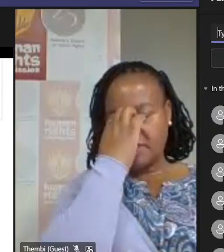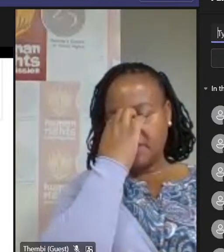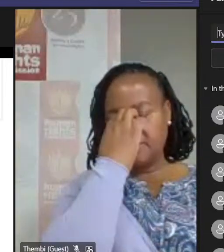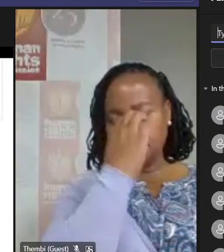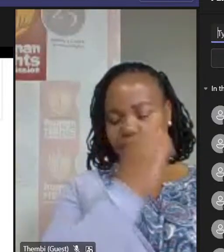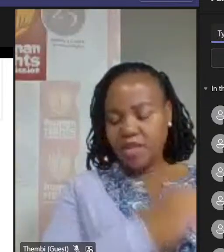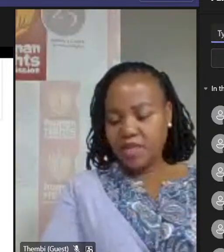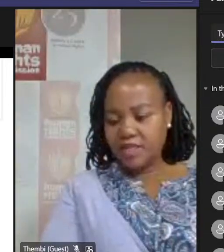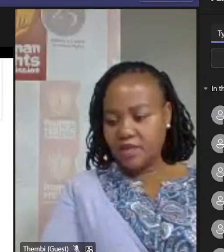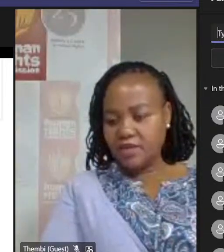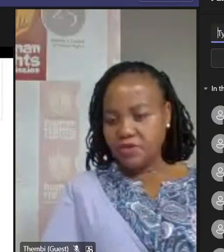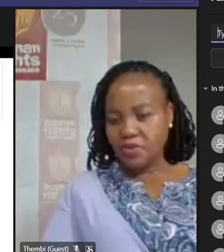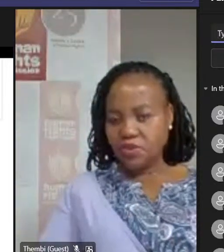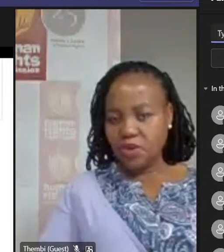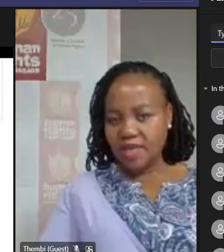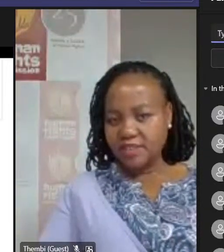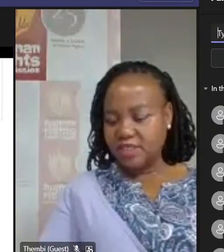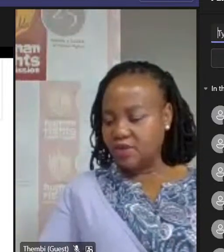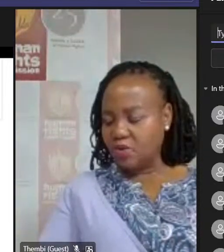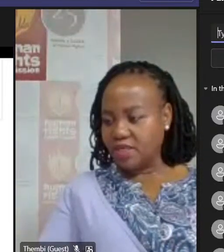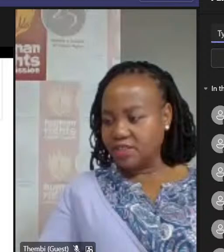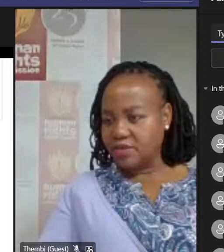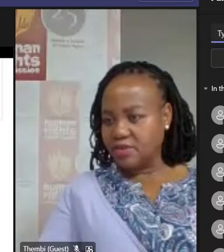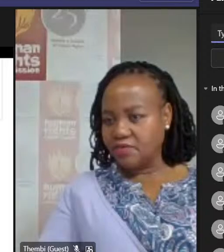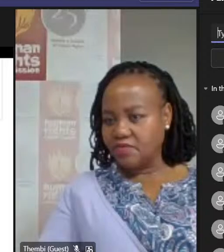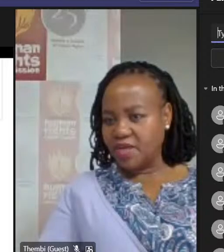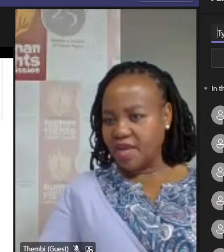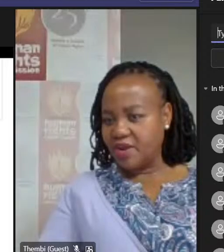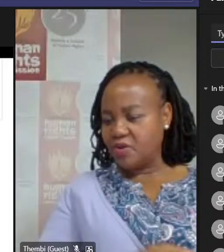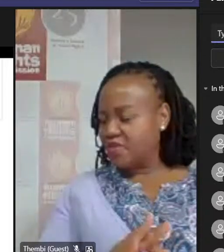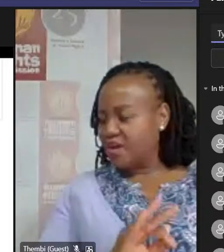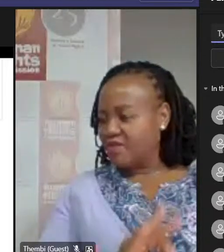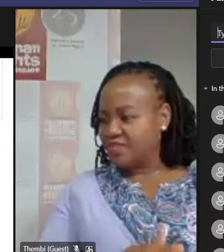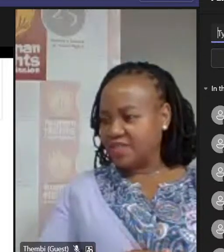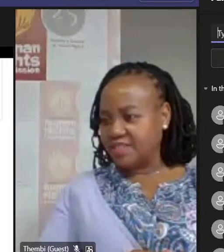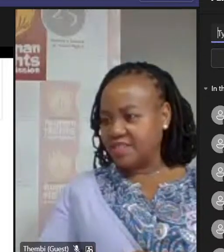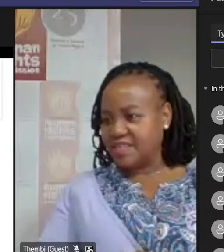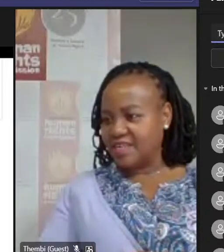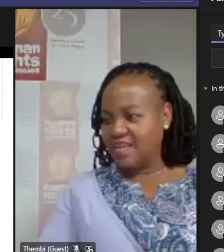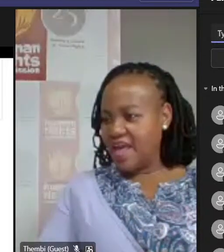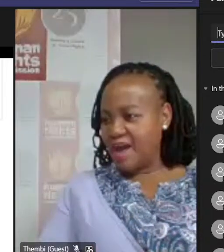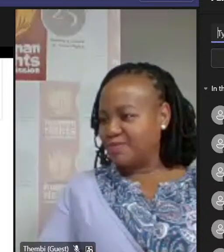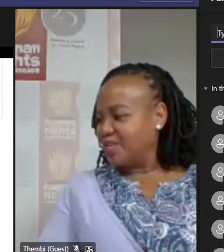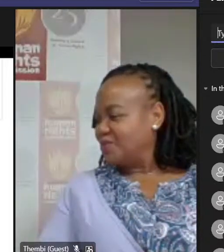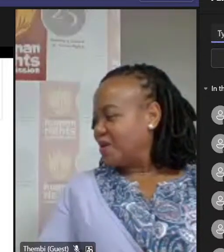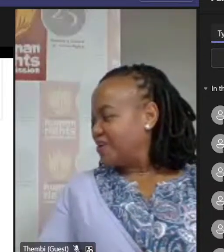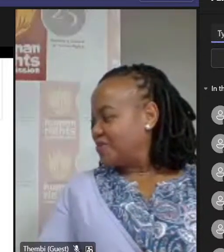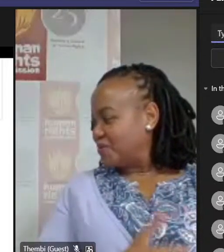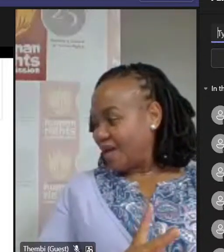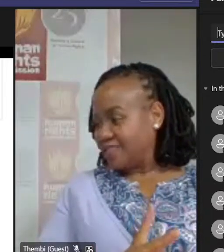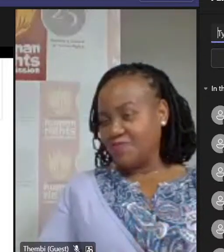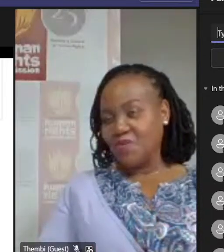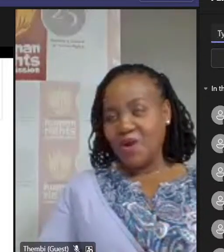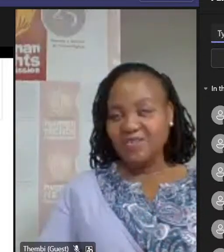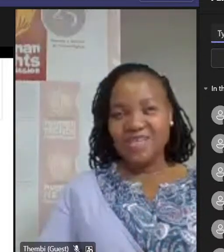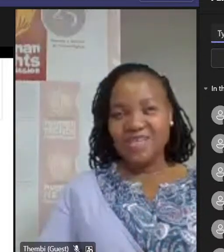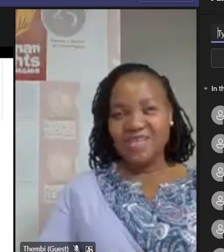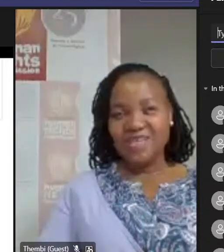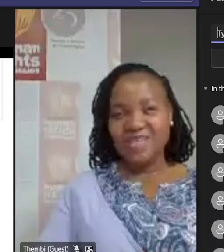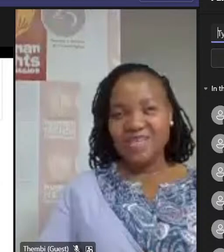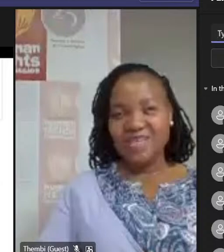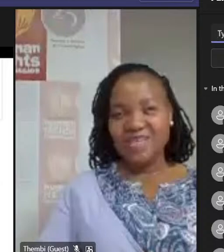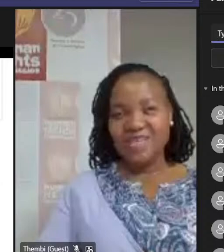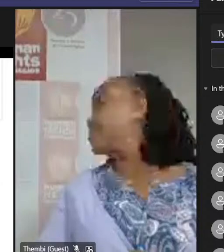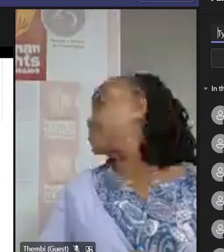come in. Then you also asked the question of, I think I've addressed three. I'm trying to, you asked four actually. I'm